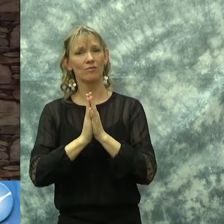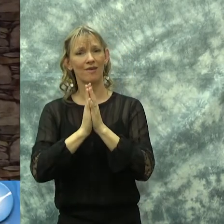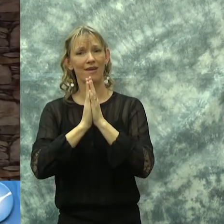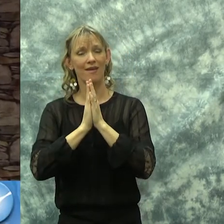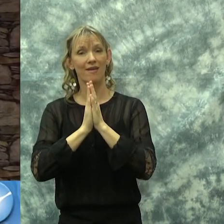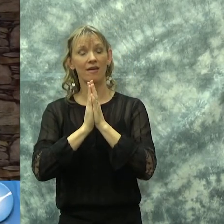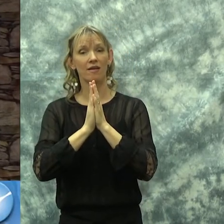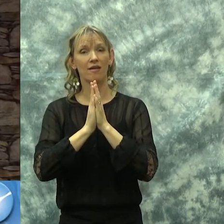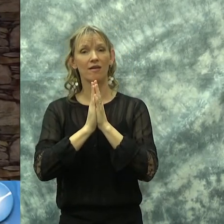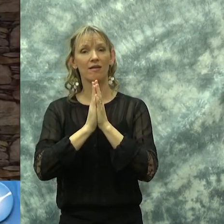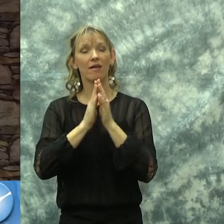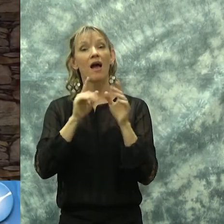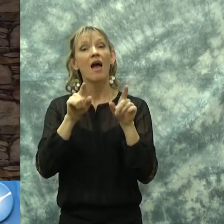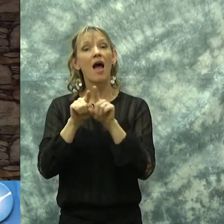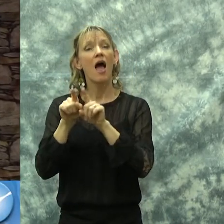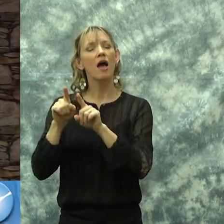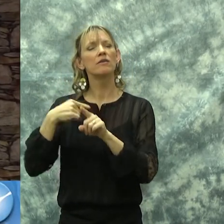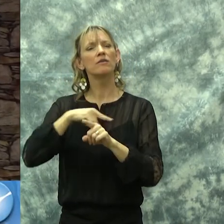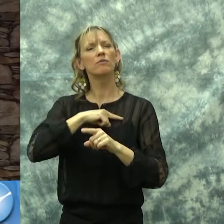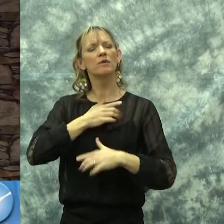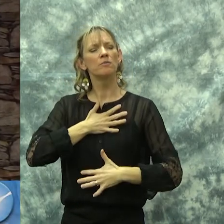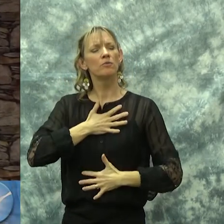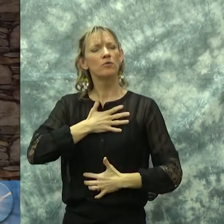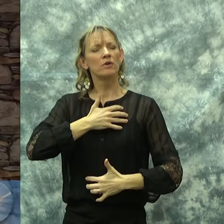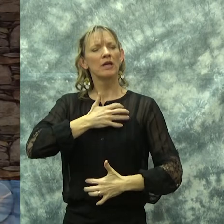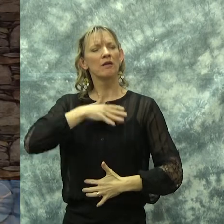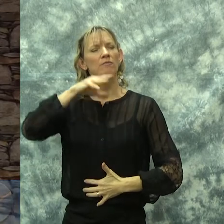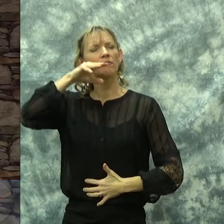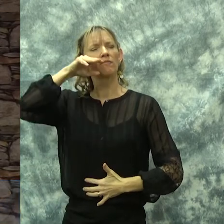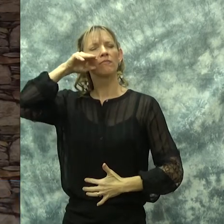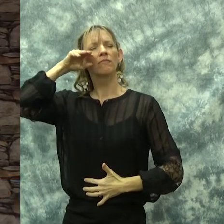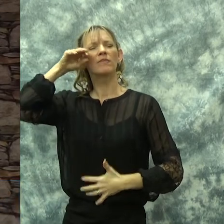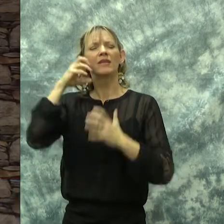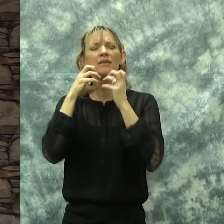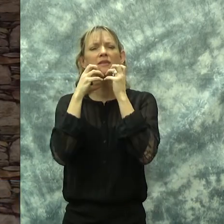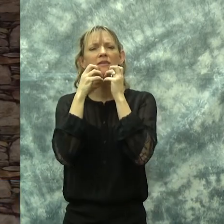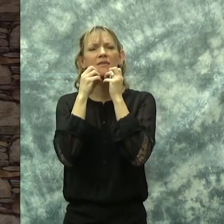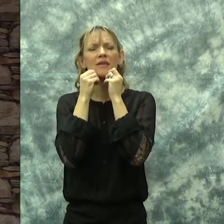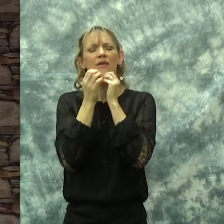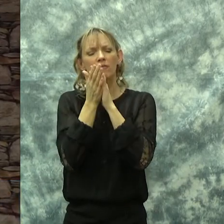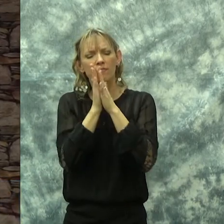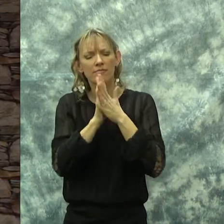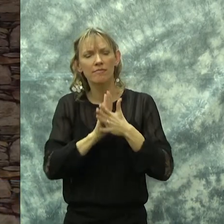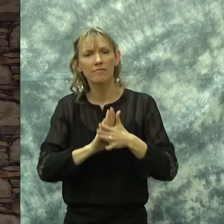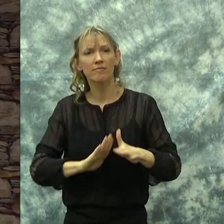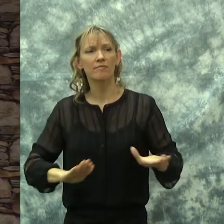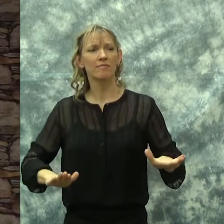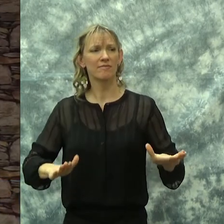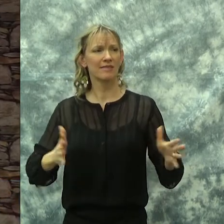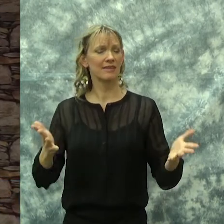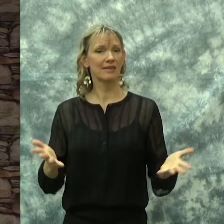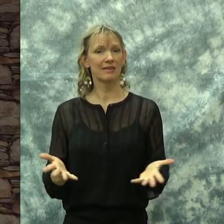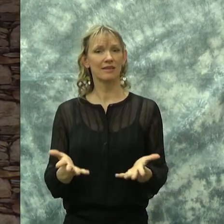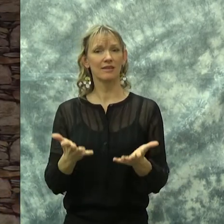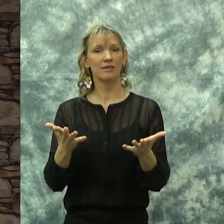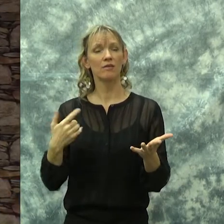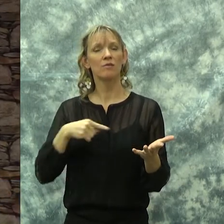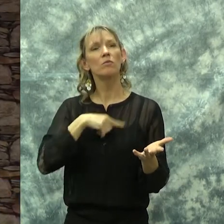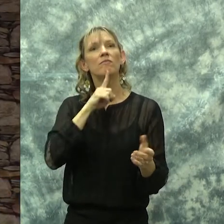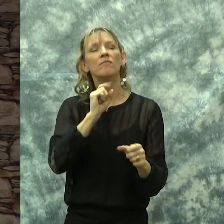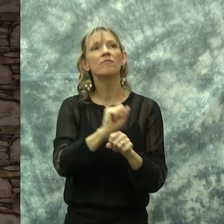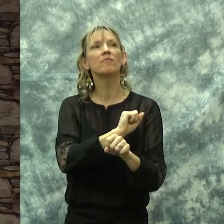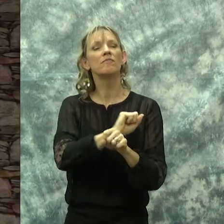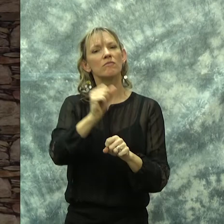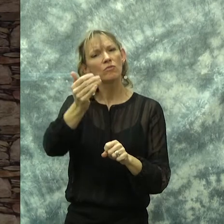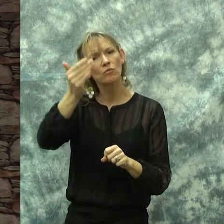And just as we breathe in the sacred stillness of this sanctuary, we absolutely know that